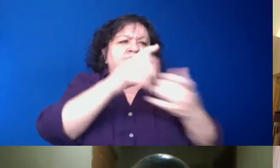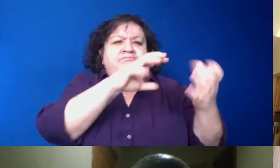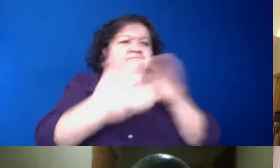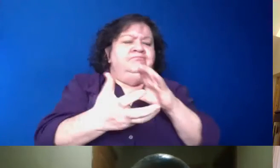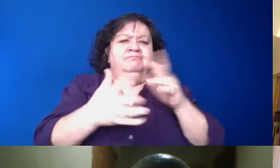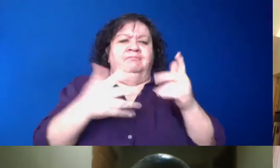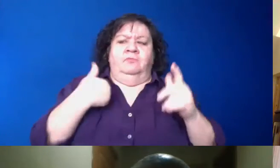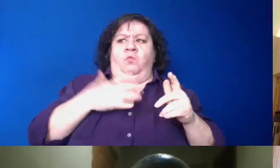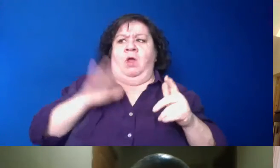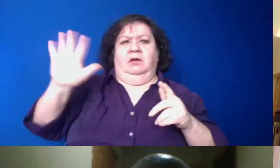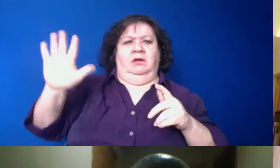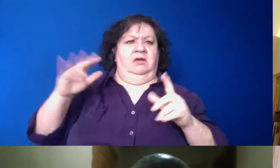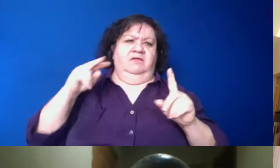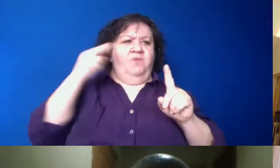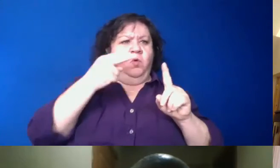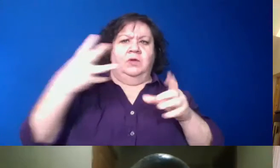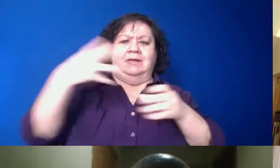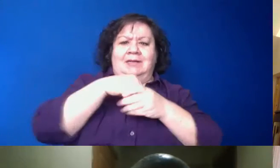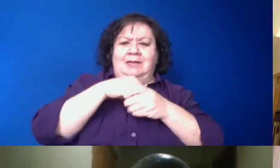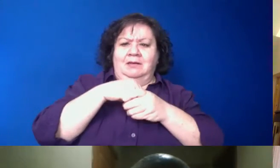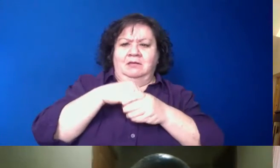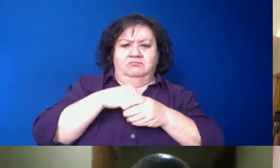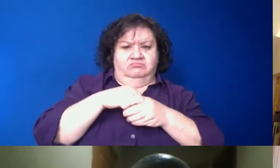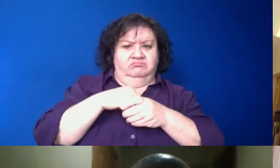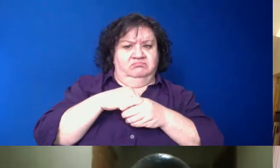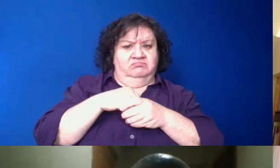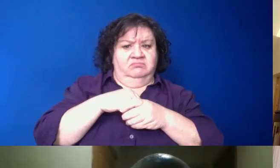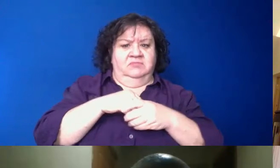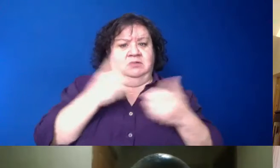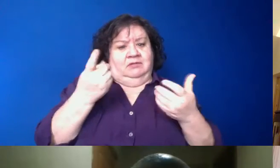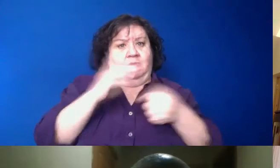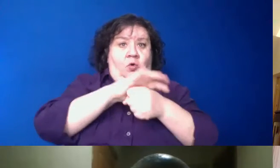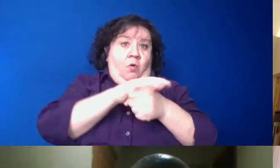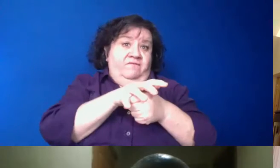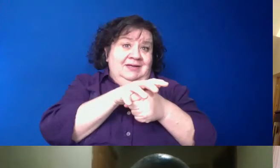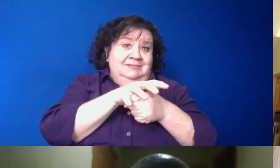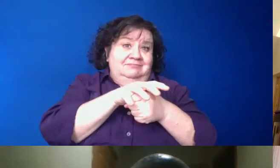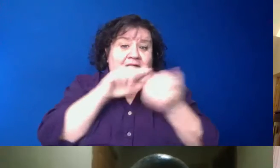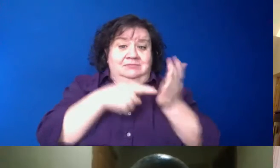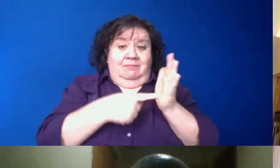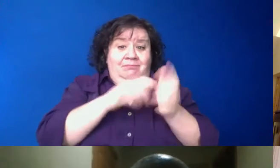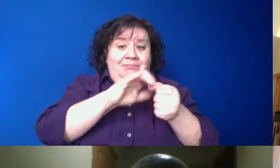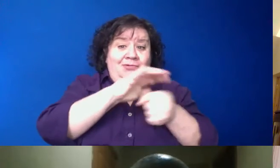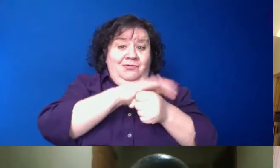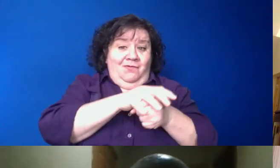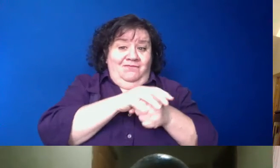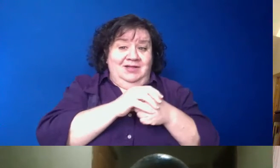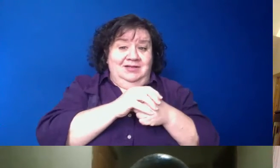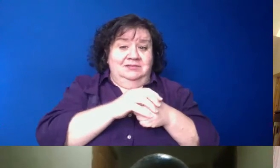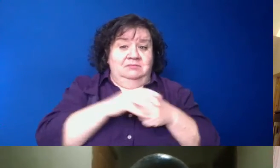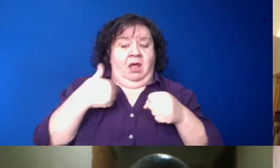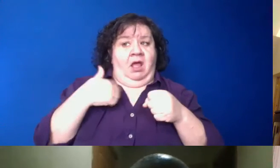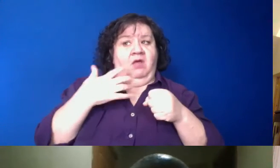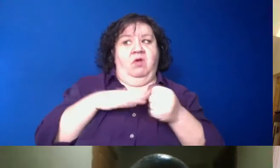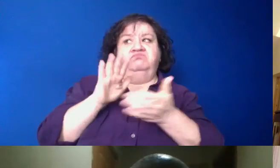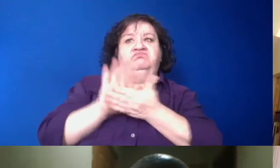Rights Monitor, which was published only last month, which is a fantastic resource on COVID. And I'm still